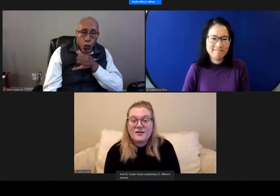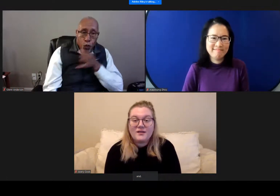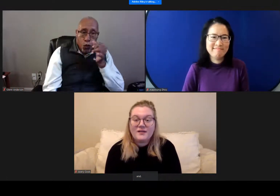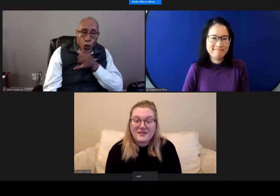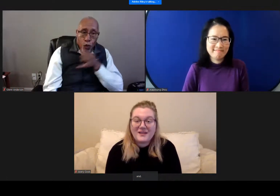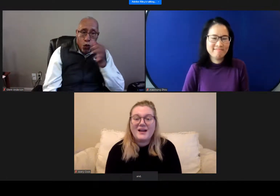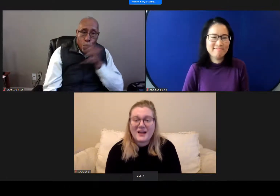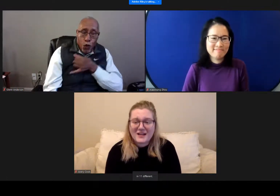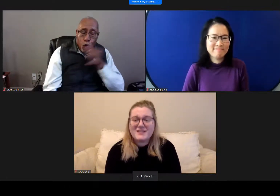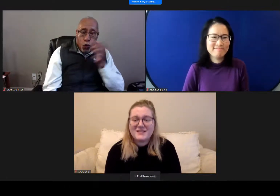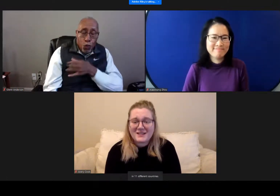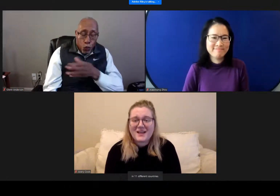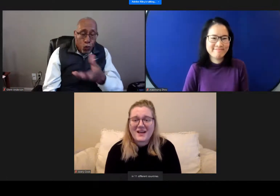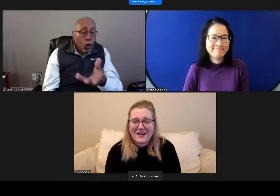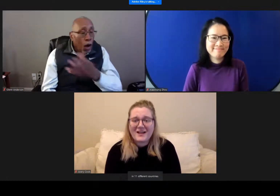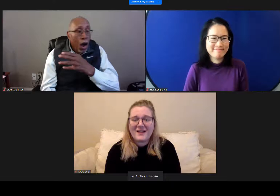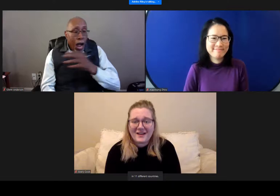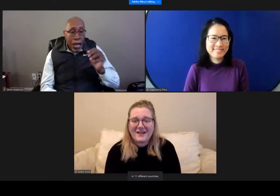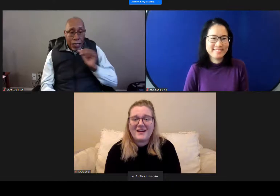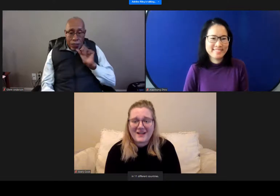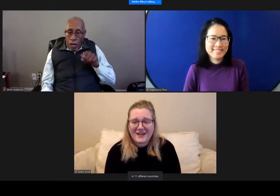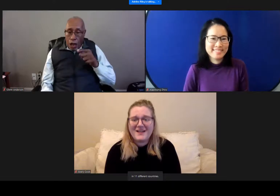in 11 different countries.